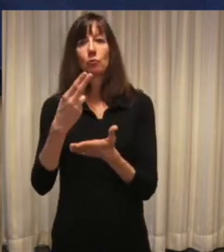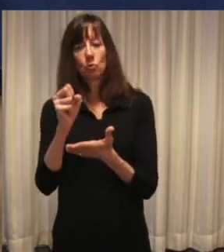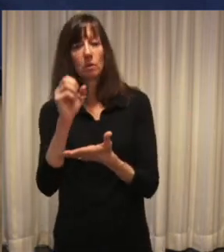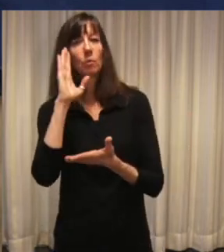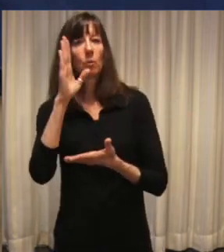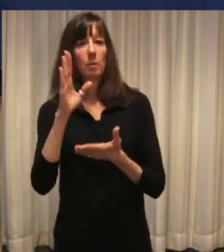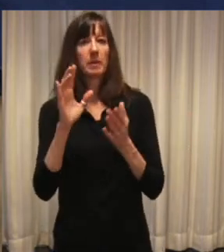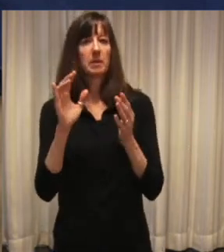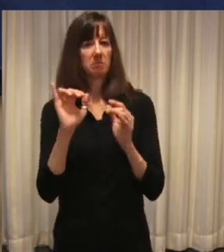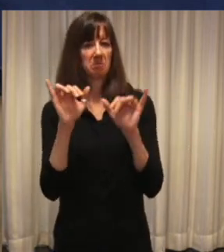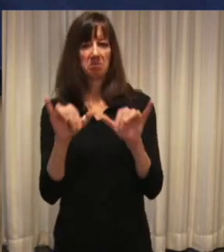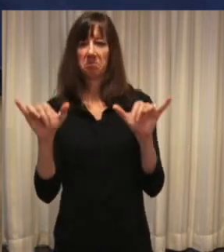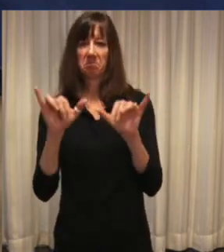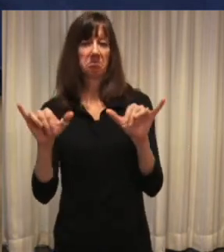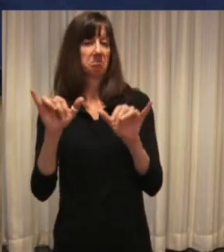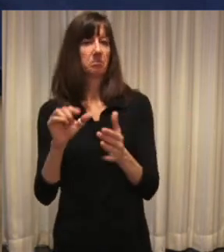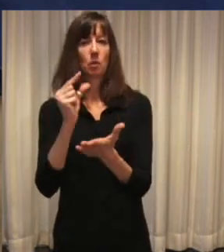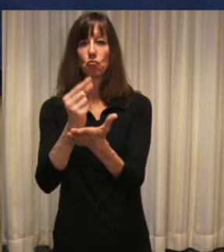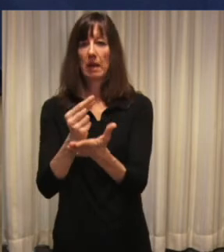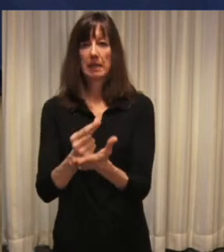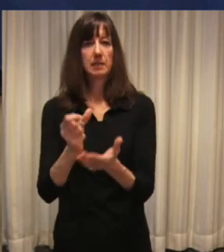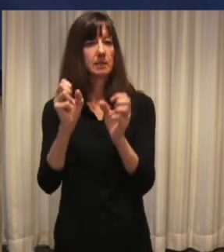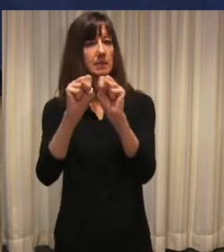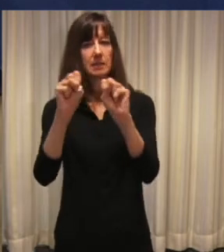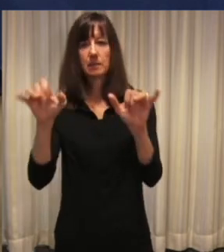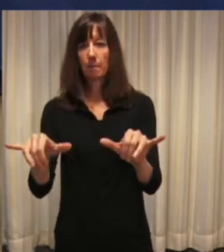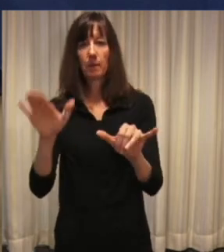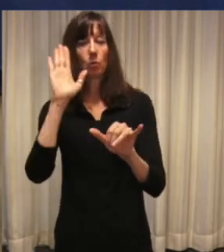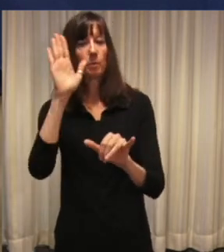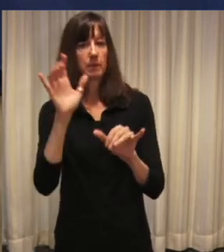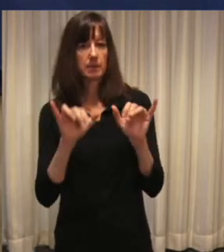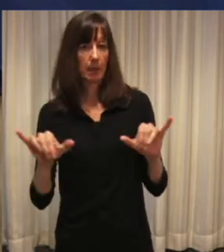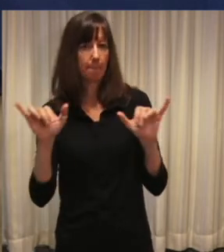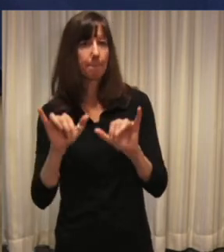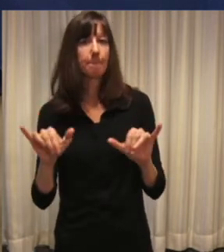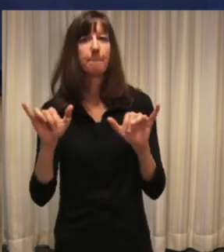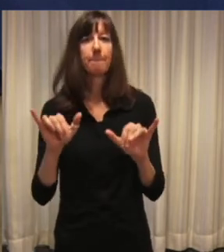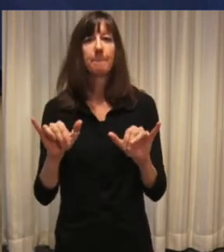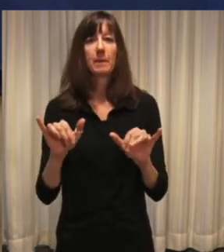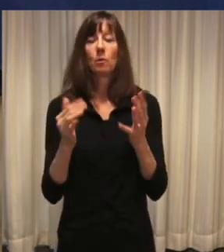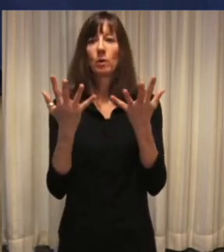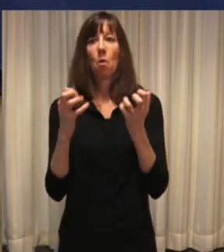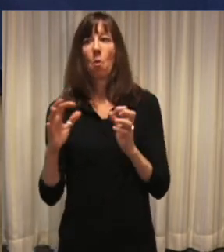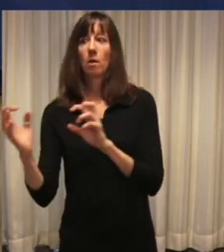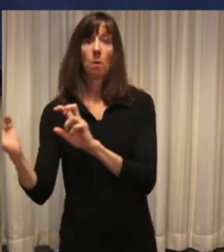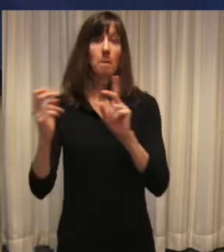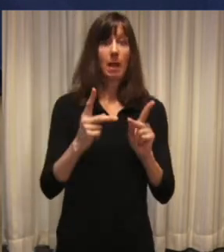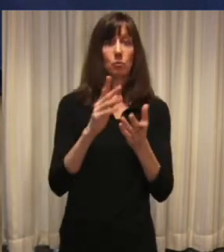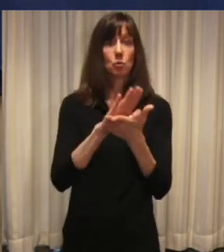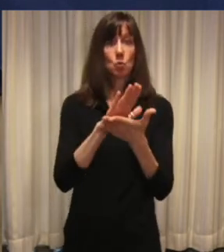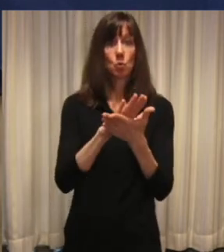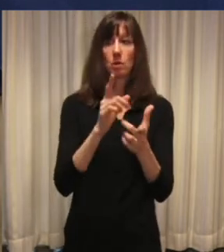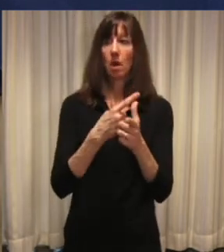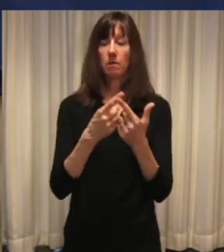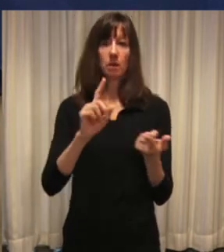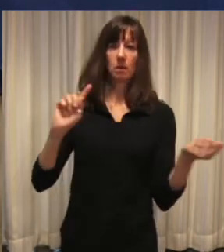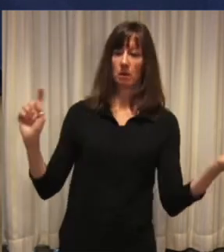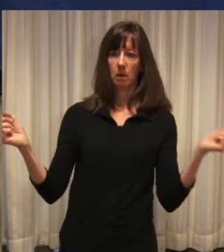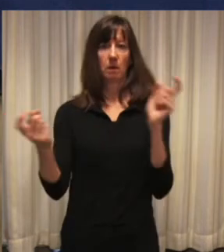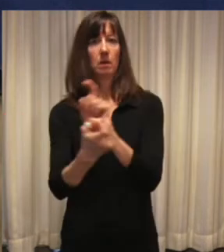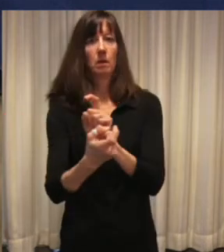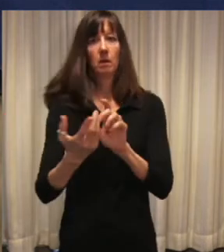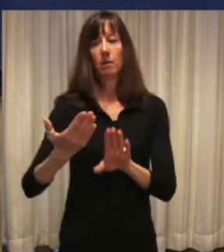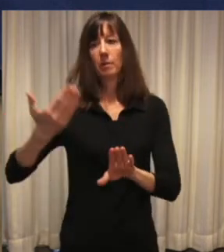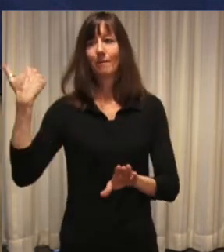keep that consistency for our students, and for when we come back, not to have to make that adjustment back to, you know, make a calculation back from a